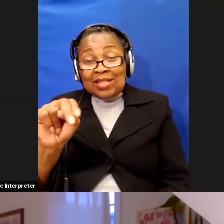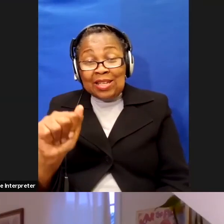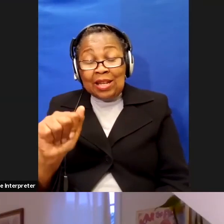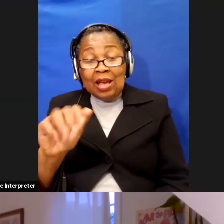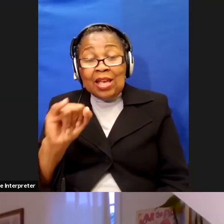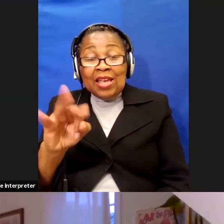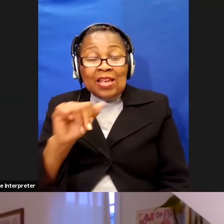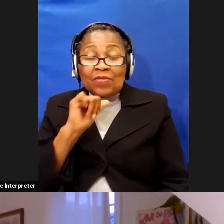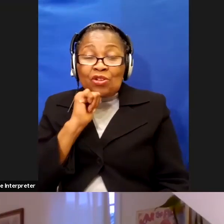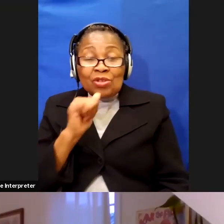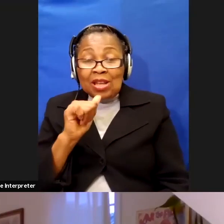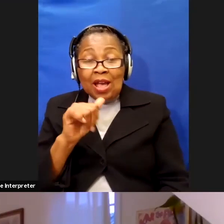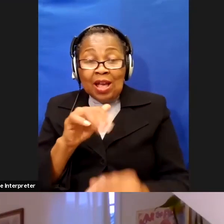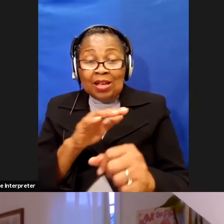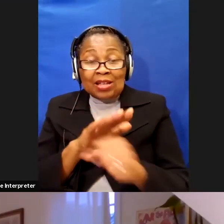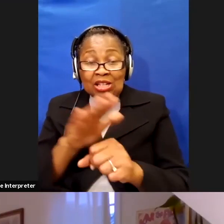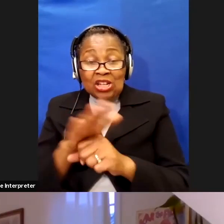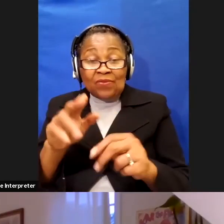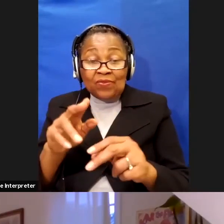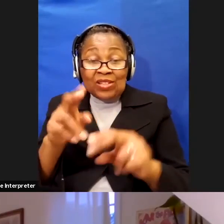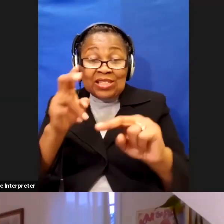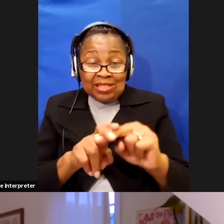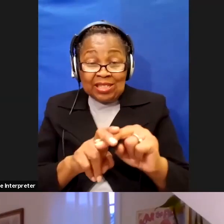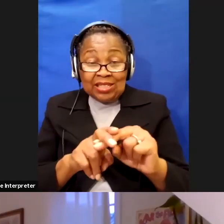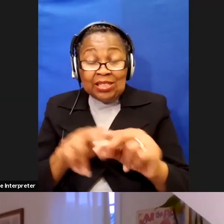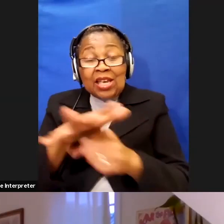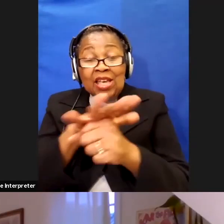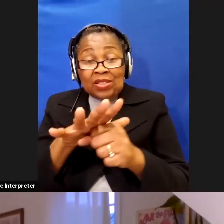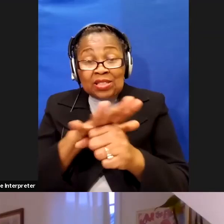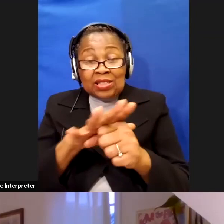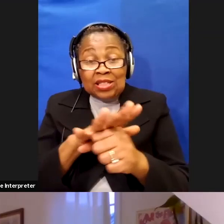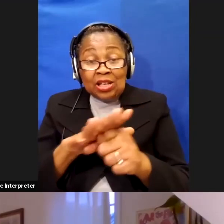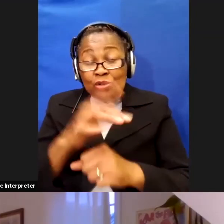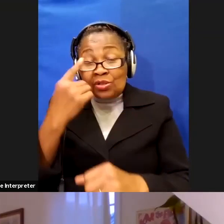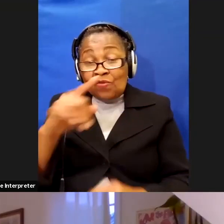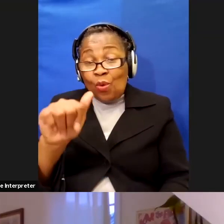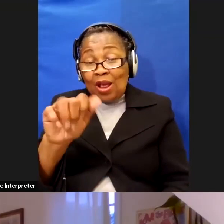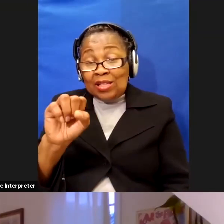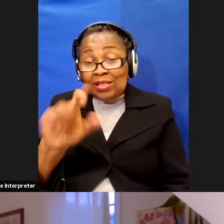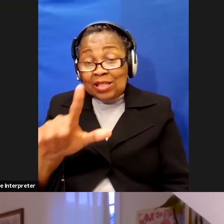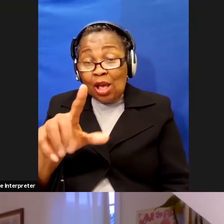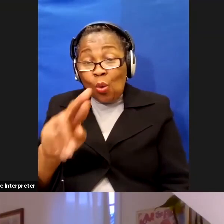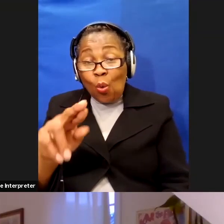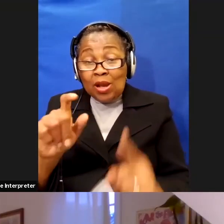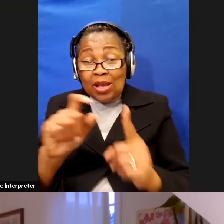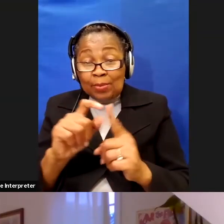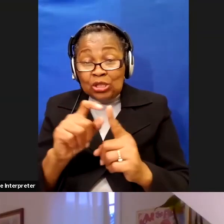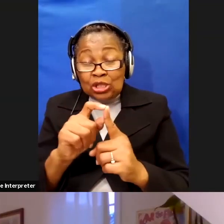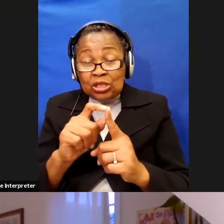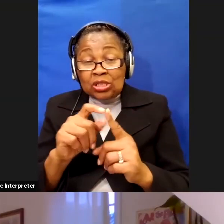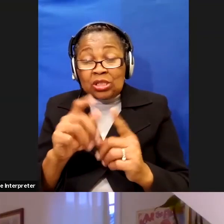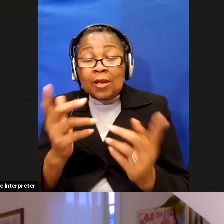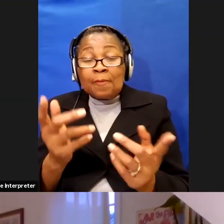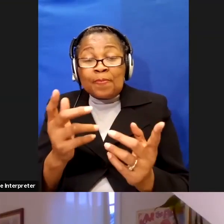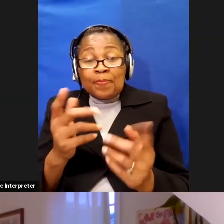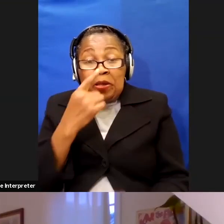enough seats in the section that's viewable of ASL or captions, would you